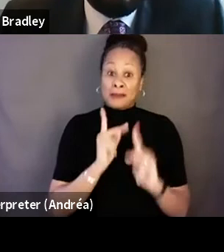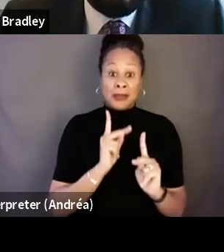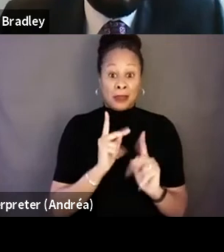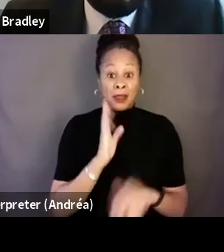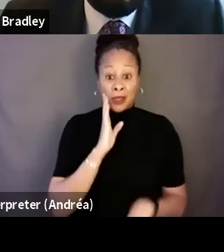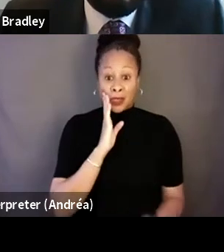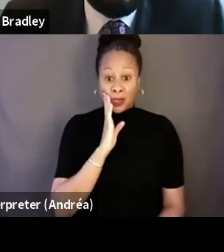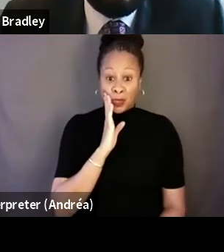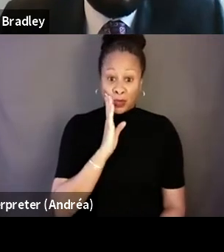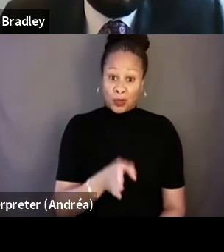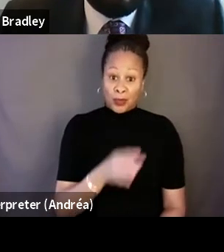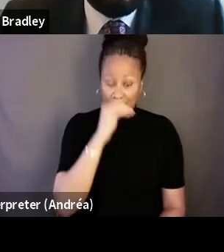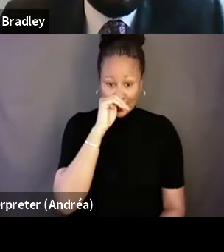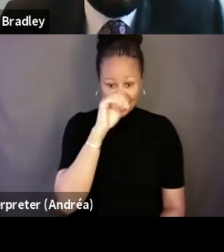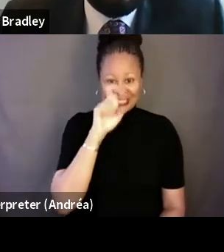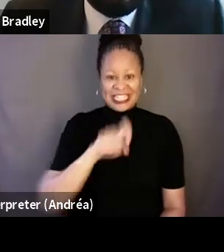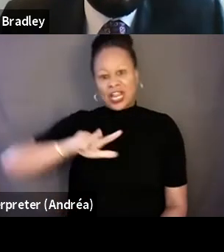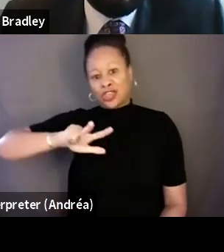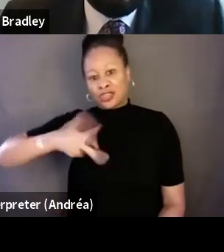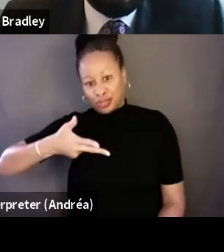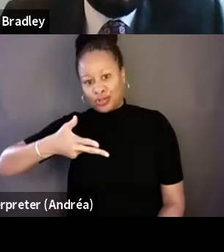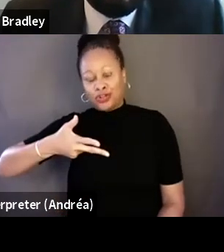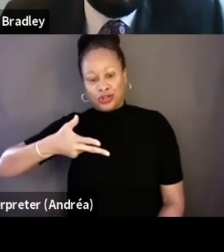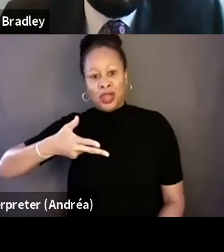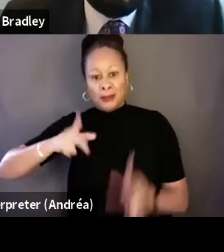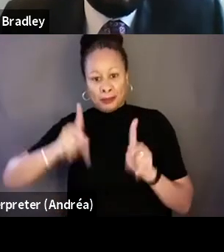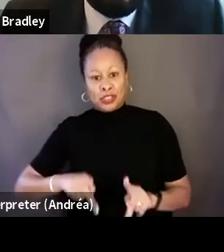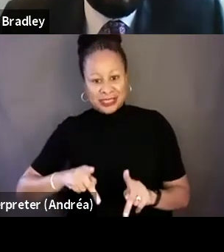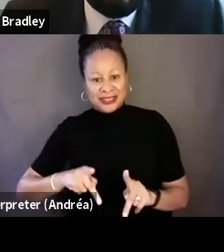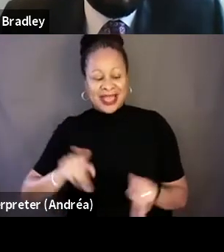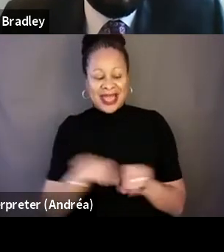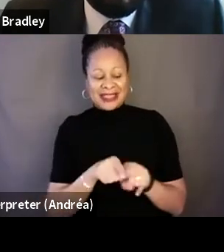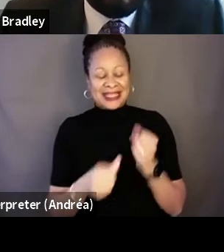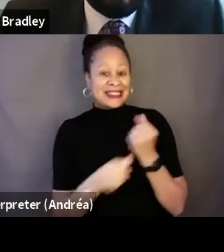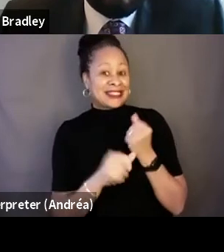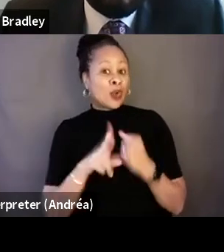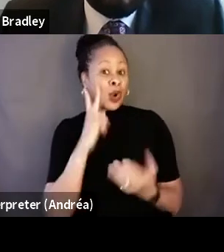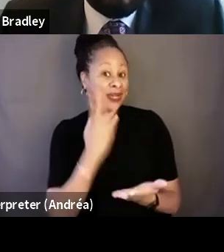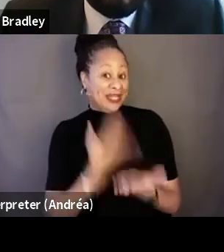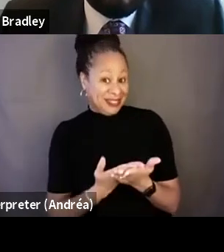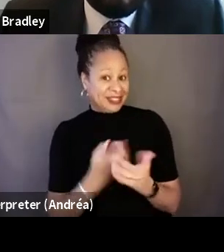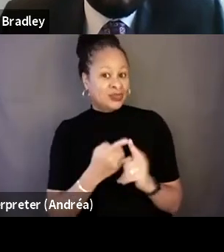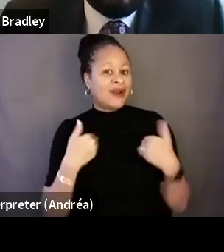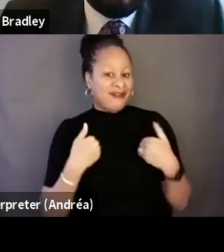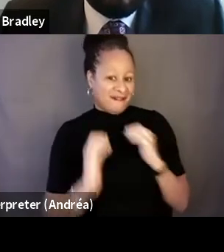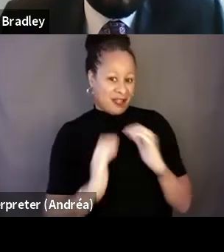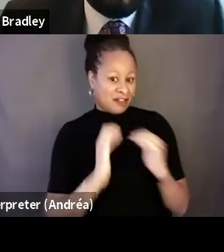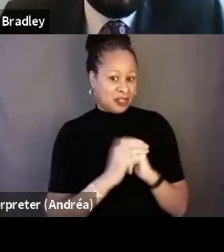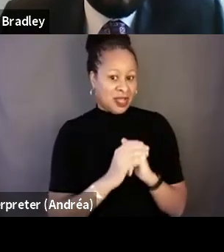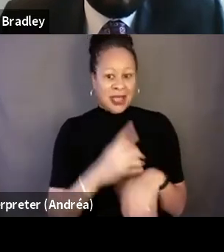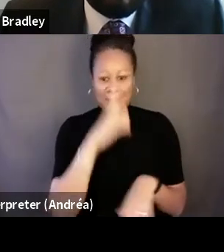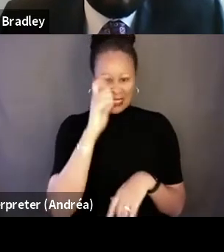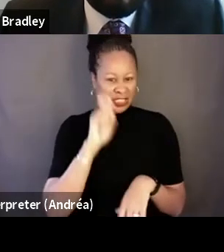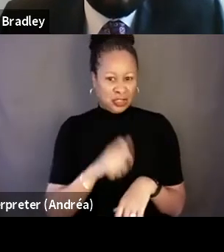need a third party assistance or a witness, at least, in having these conversations, because it shouldn't